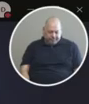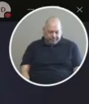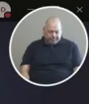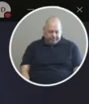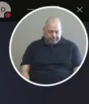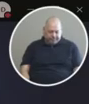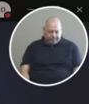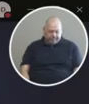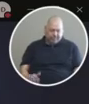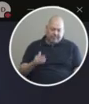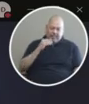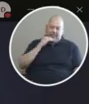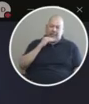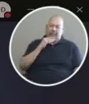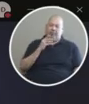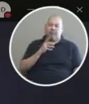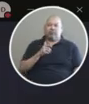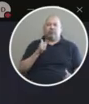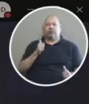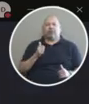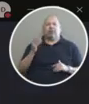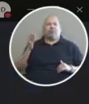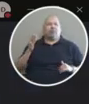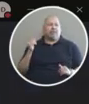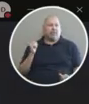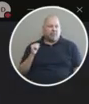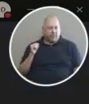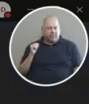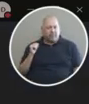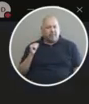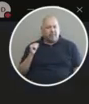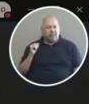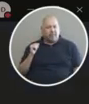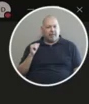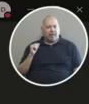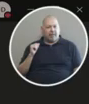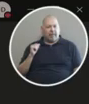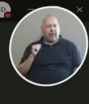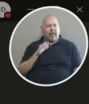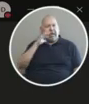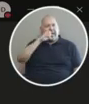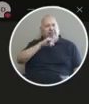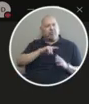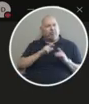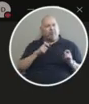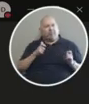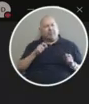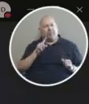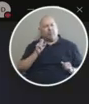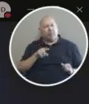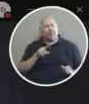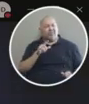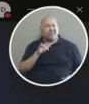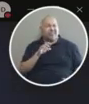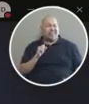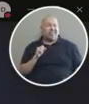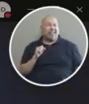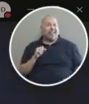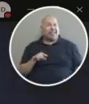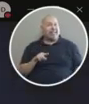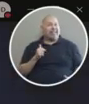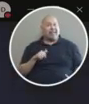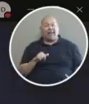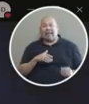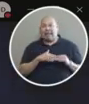Thanks. Thank you, Jessica, for the great presentation. I guess this is a larger question. Is there